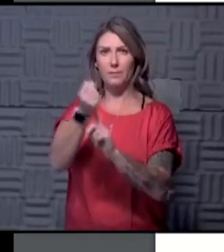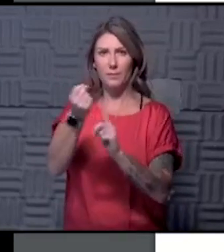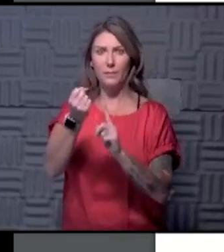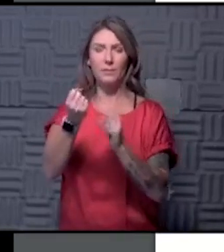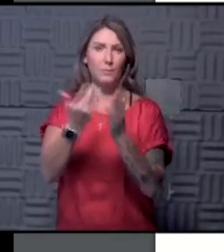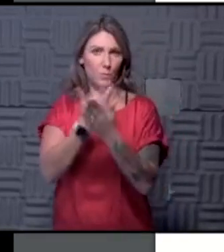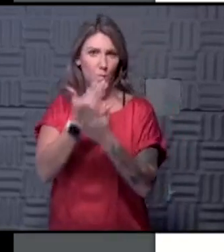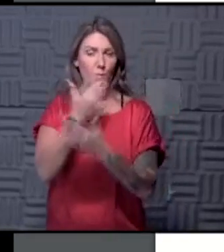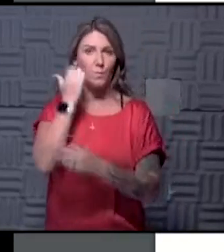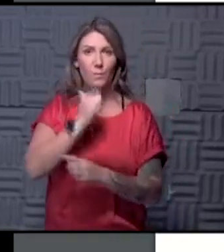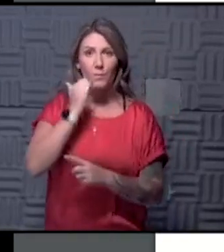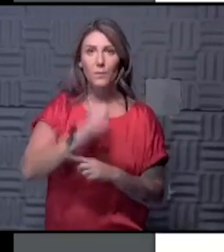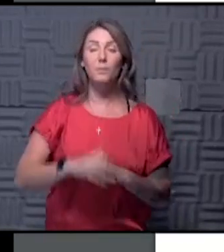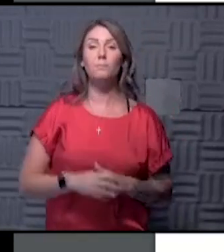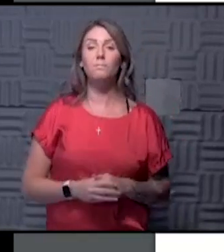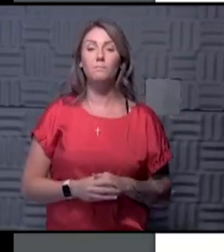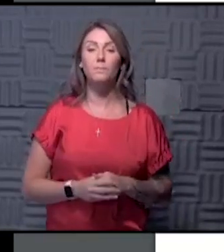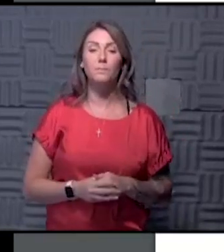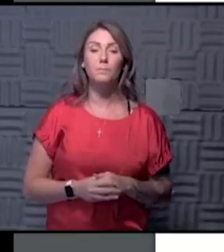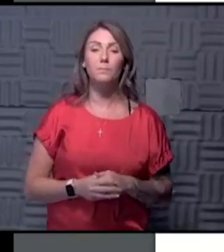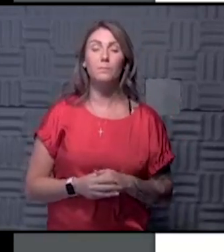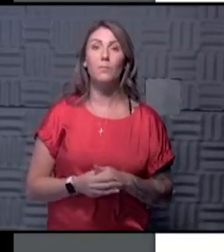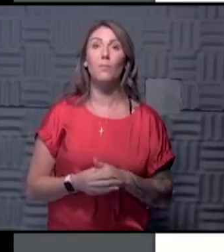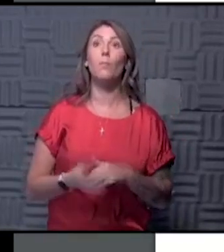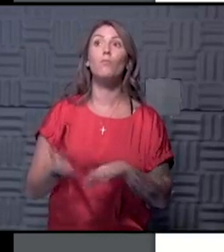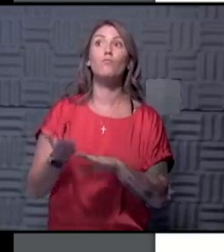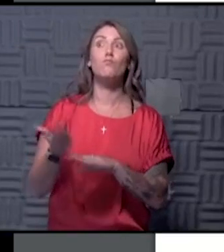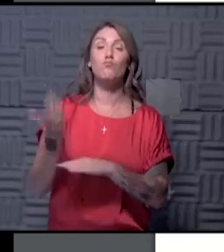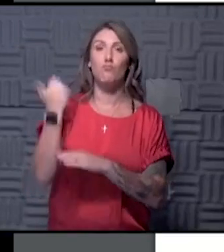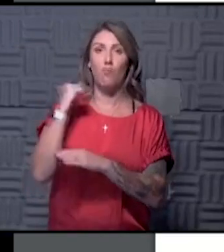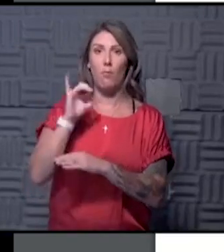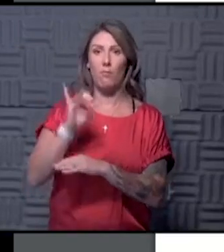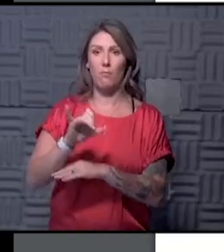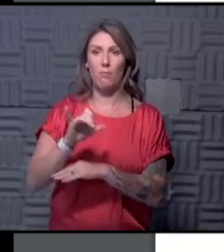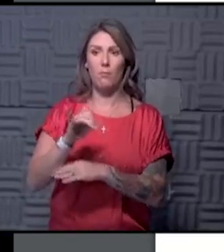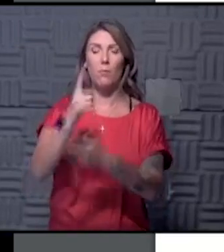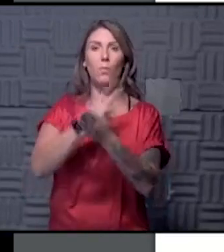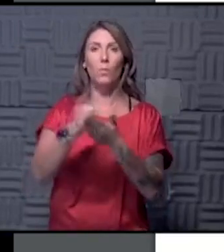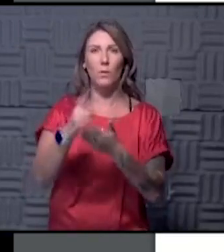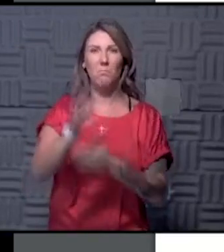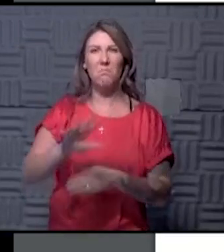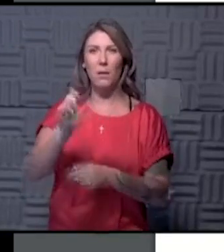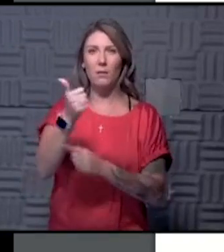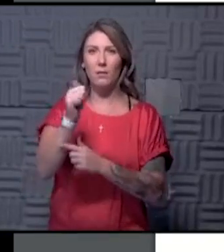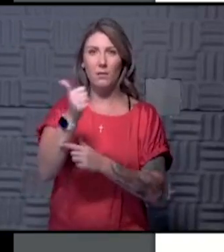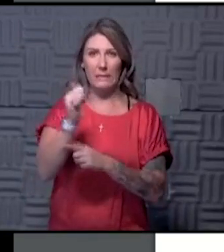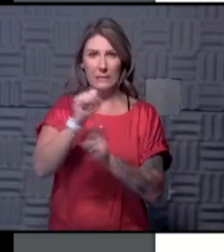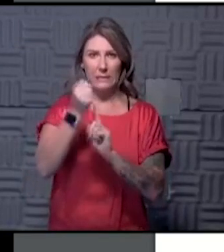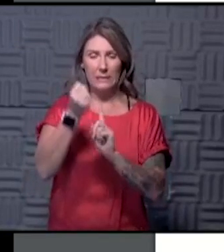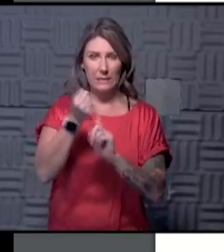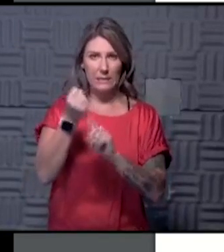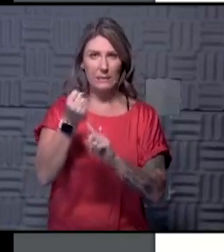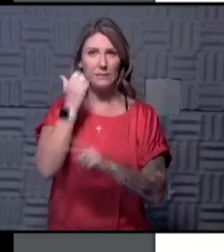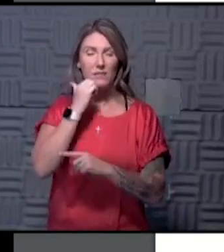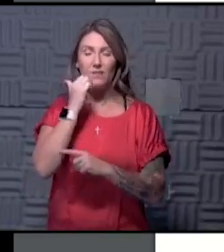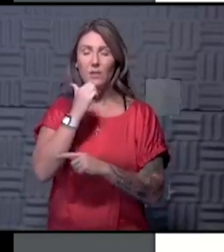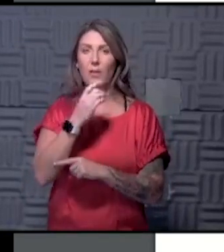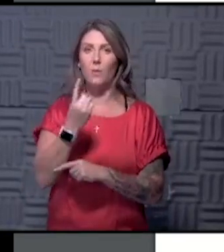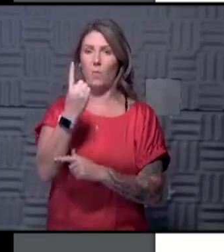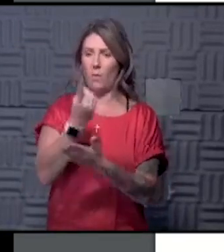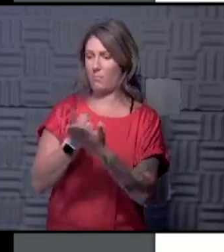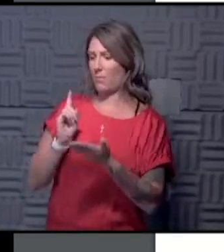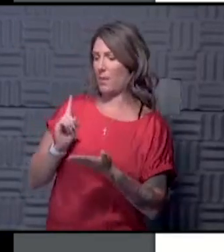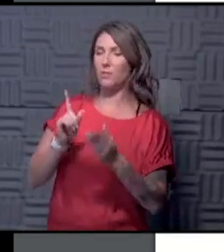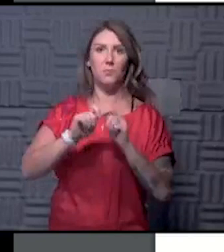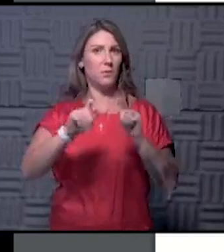a day. The prior week, we projected about 10 cases a day, and then the one that we released last week projects about 6